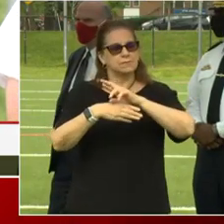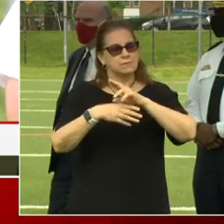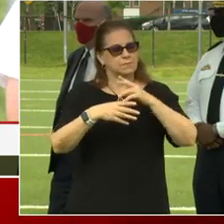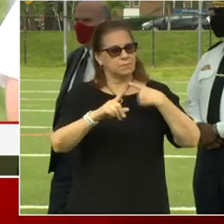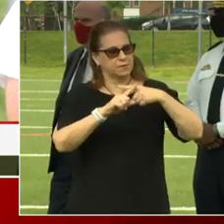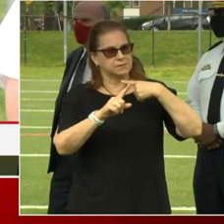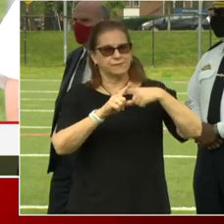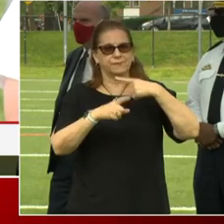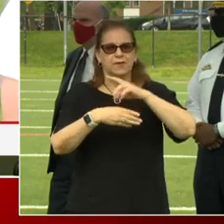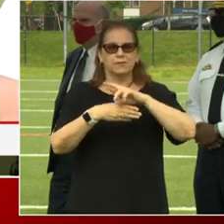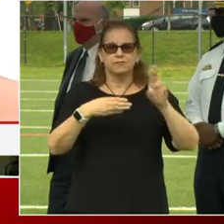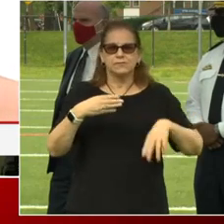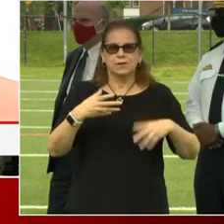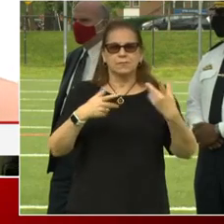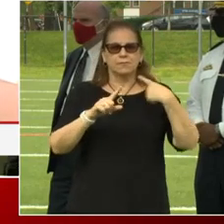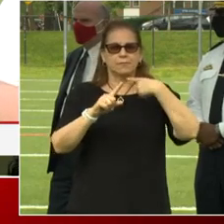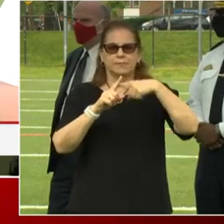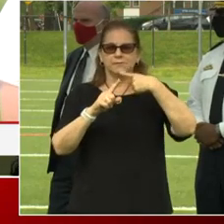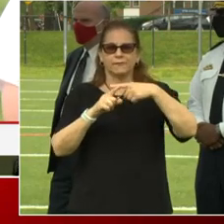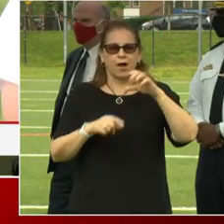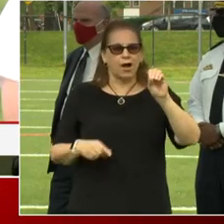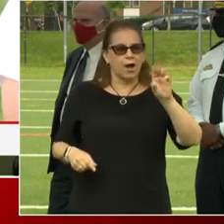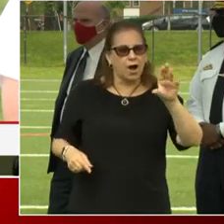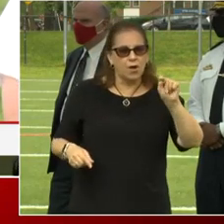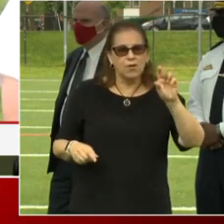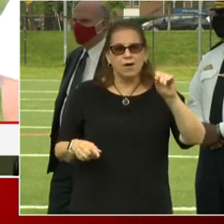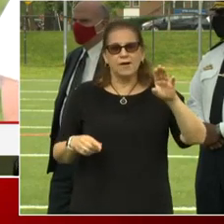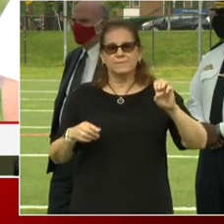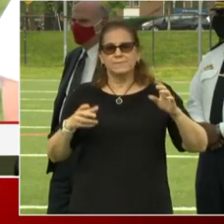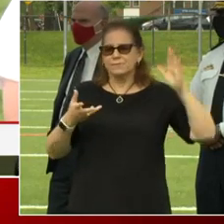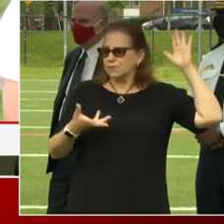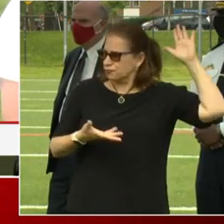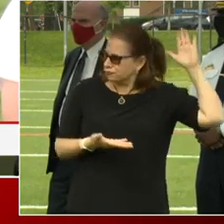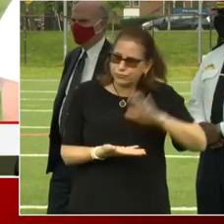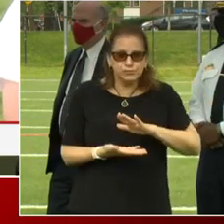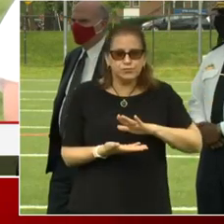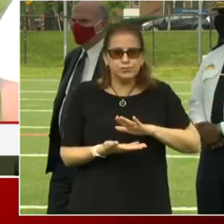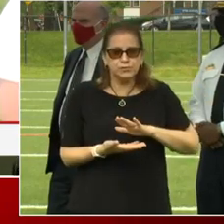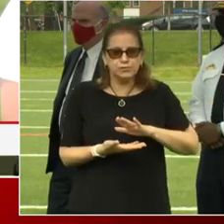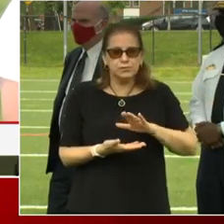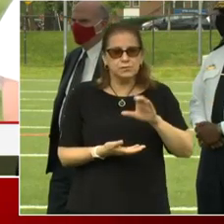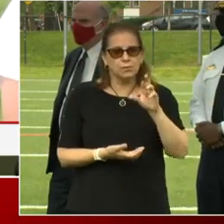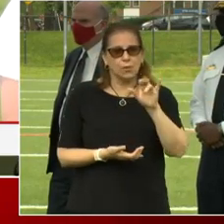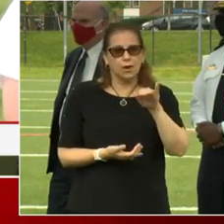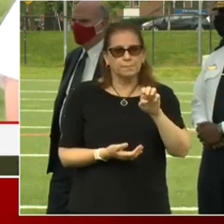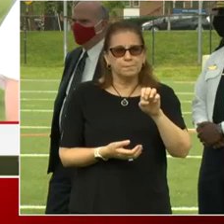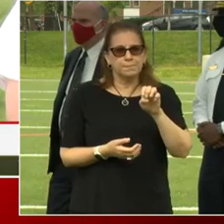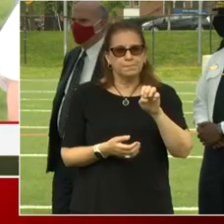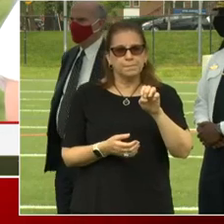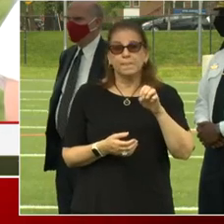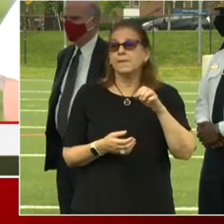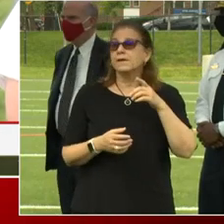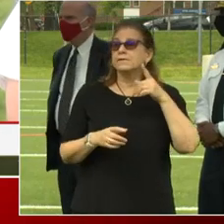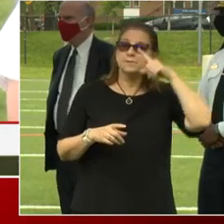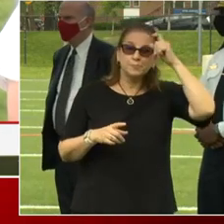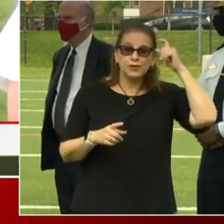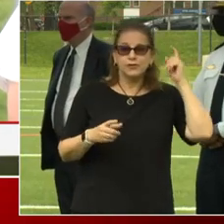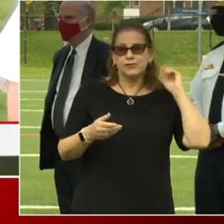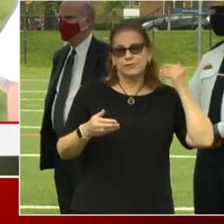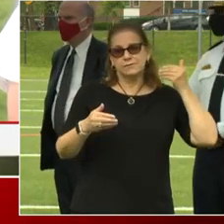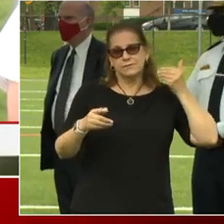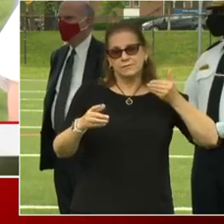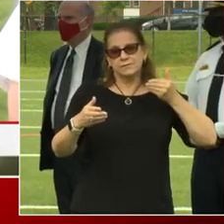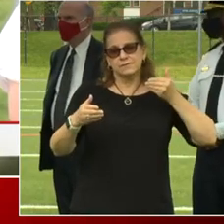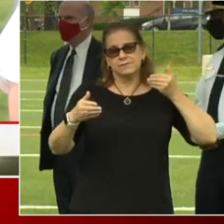with countless community members and have seen significant reductions in crime each summer in the targeted areas. I am